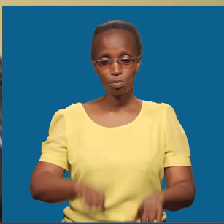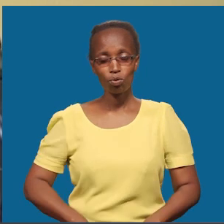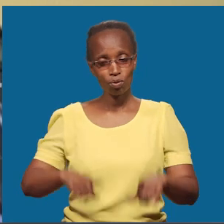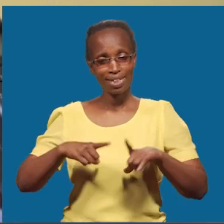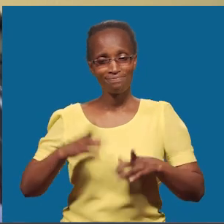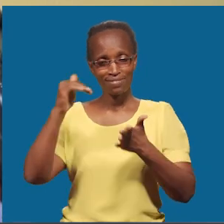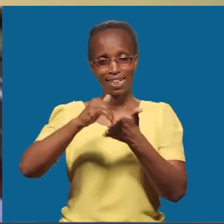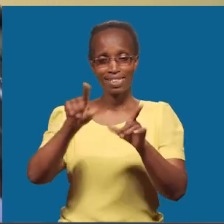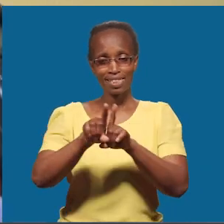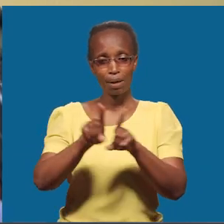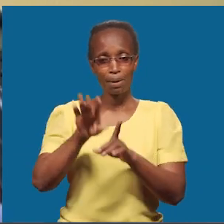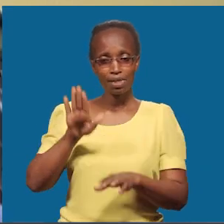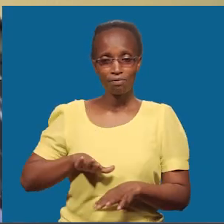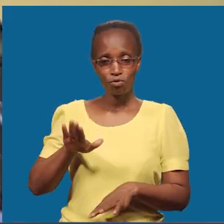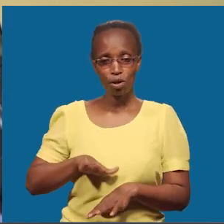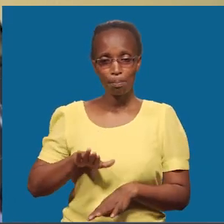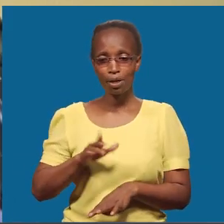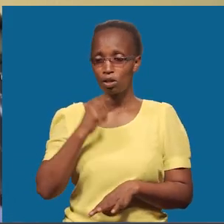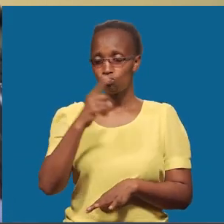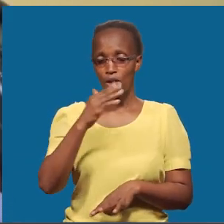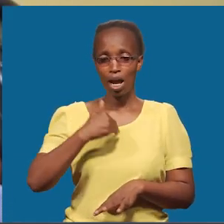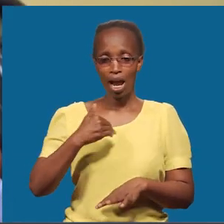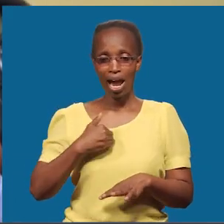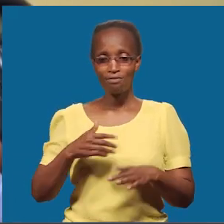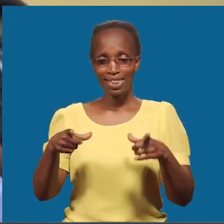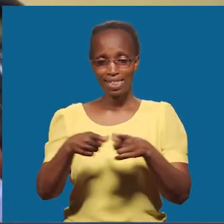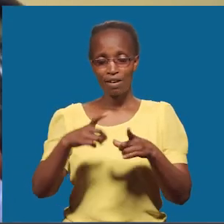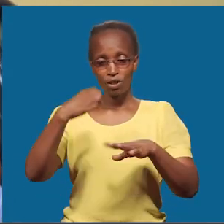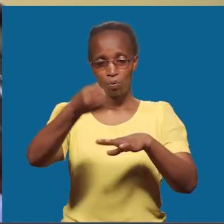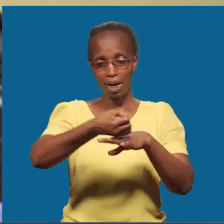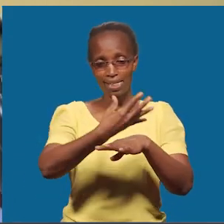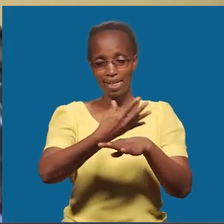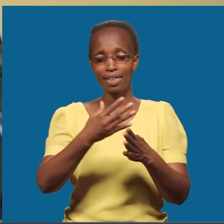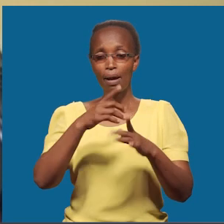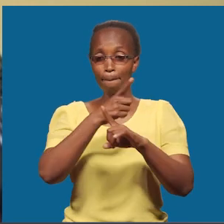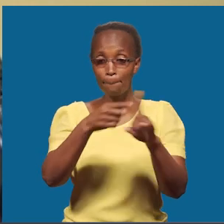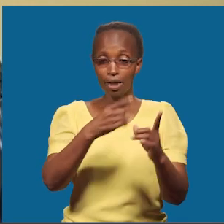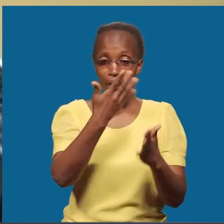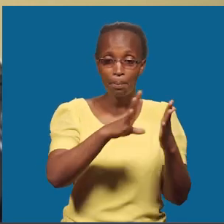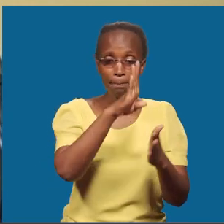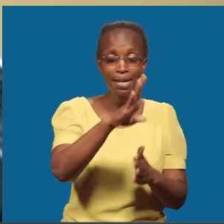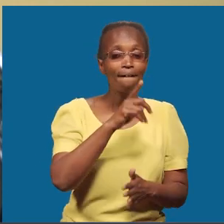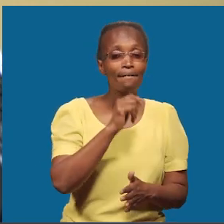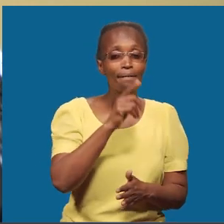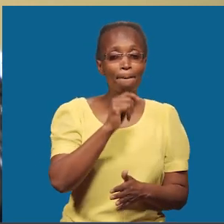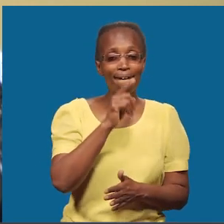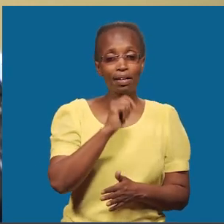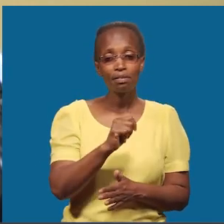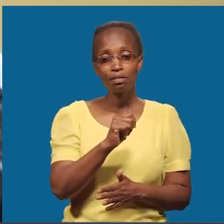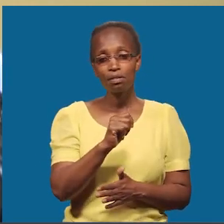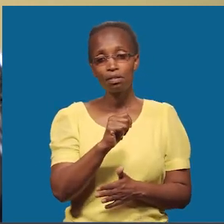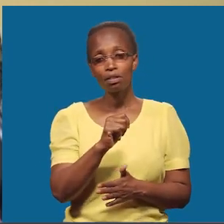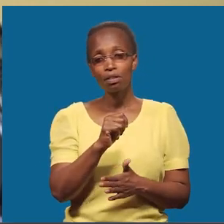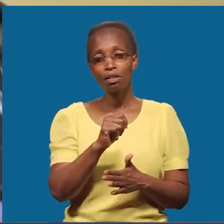be as women, mostly the women with the cervical cancer, they get challenged. Maybe the men now can